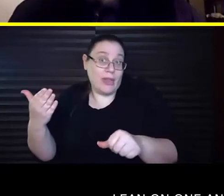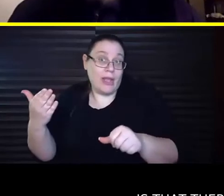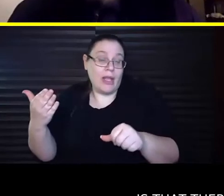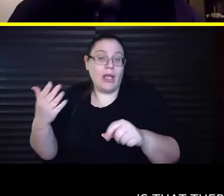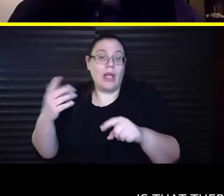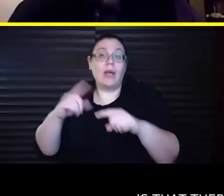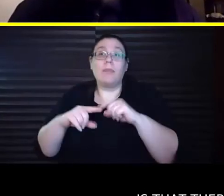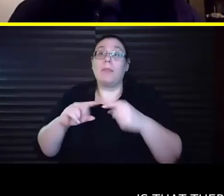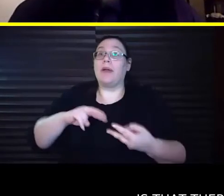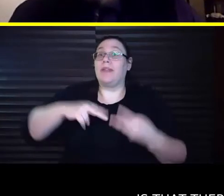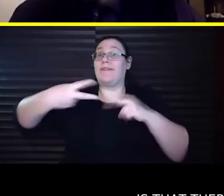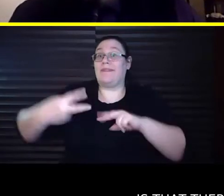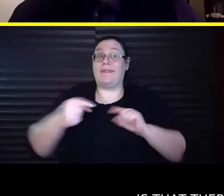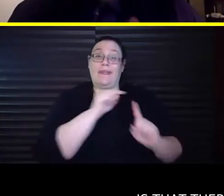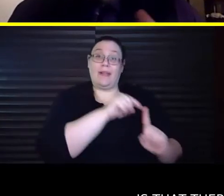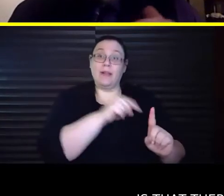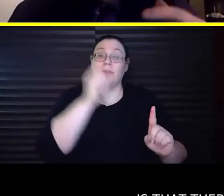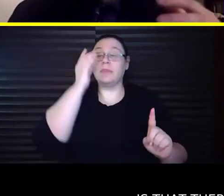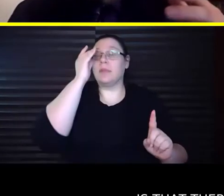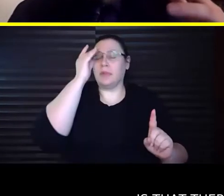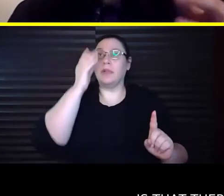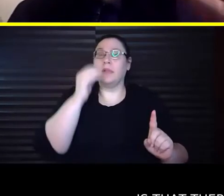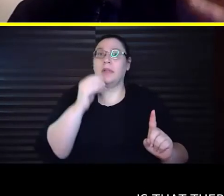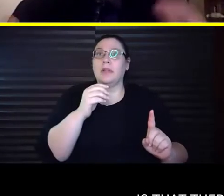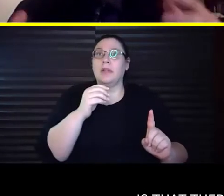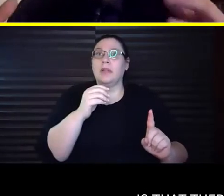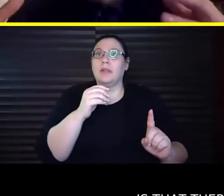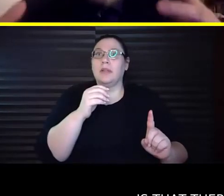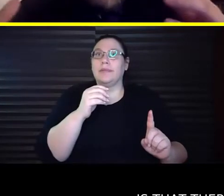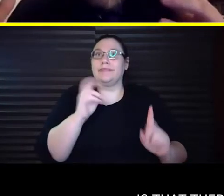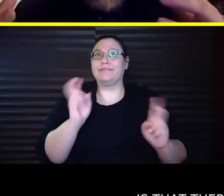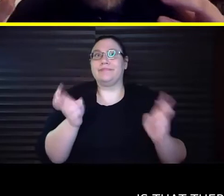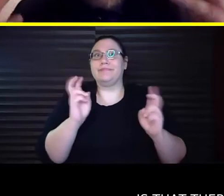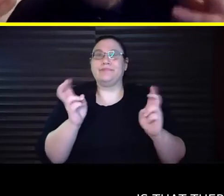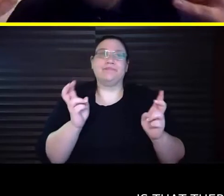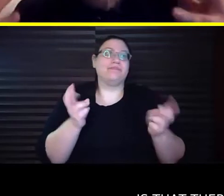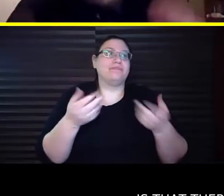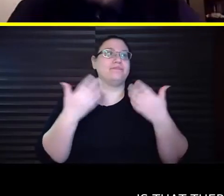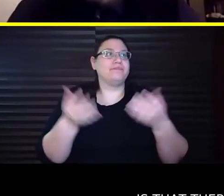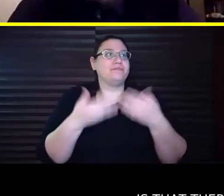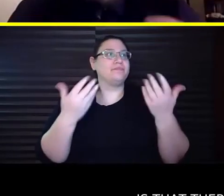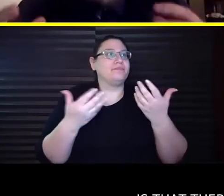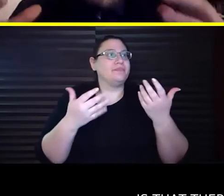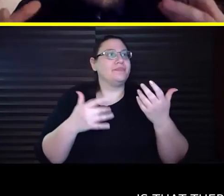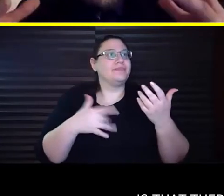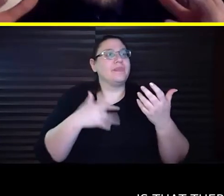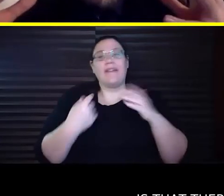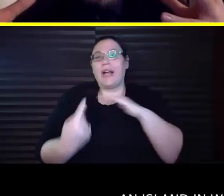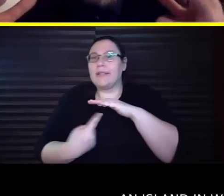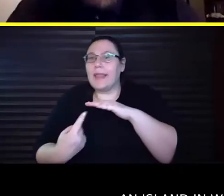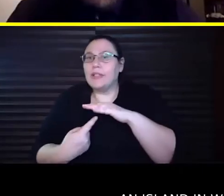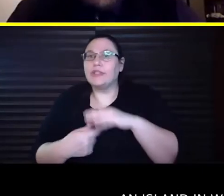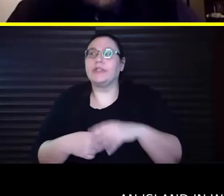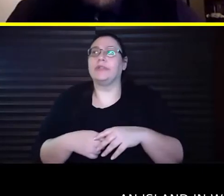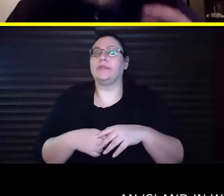that is that there's a certain sense of isolation, and it's